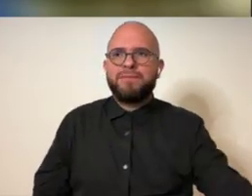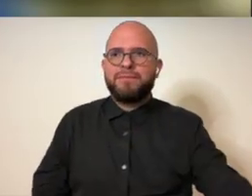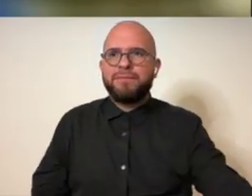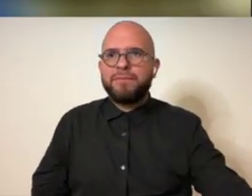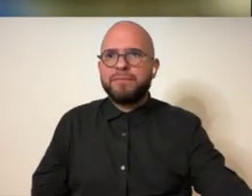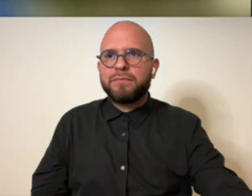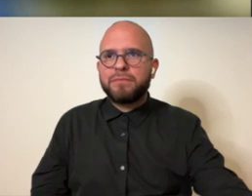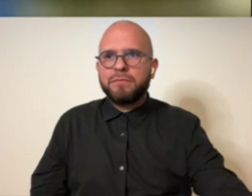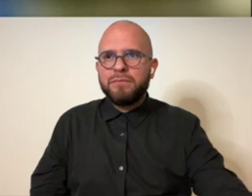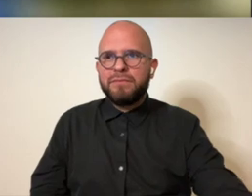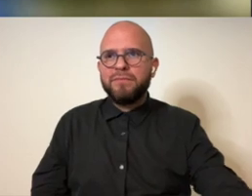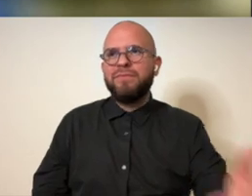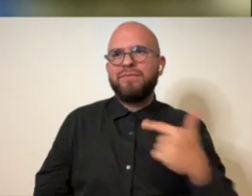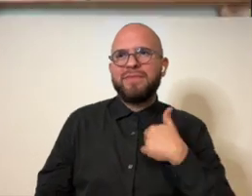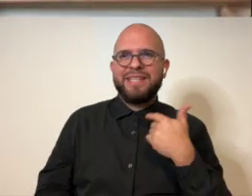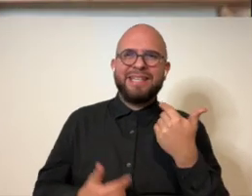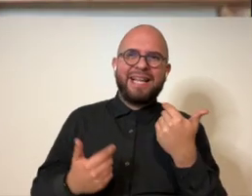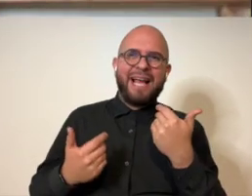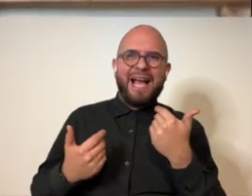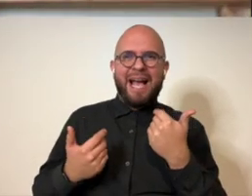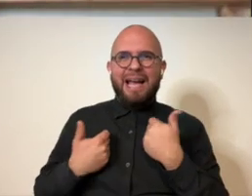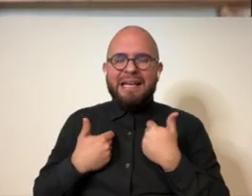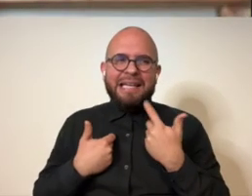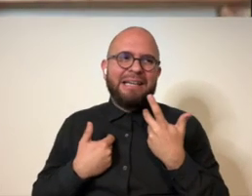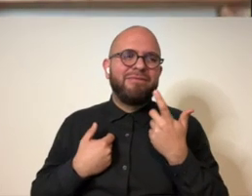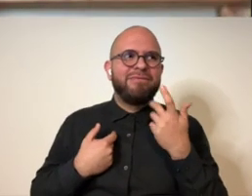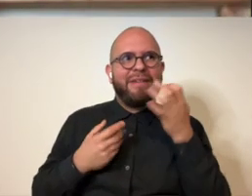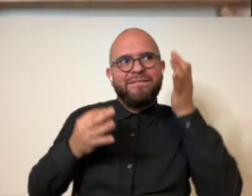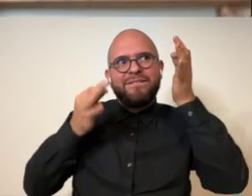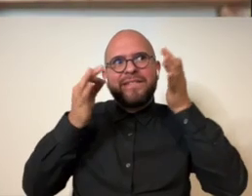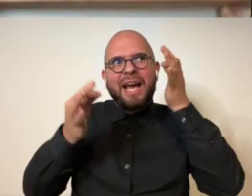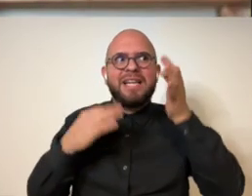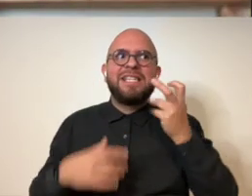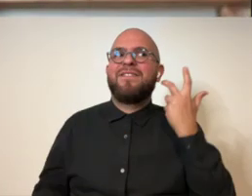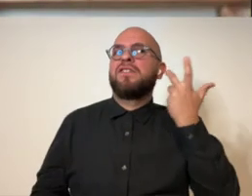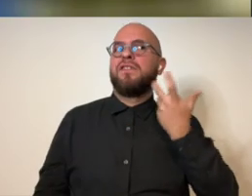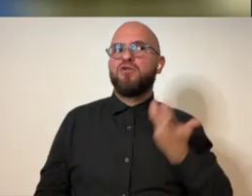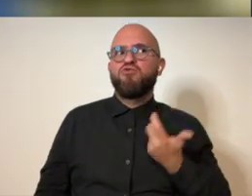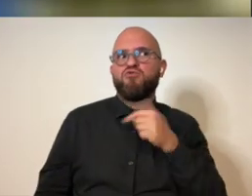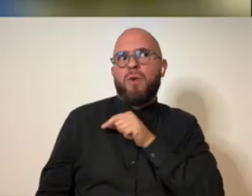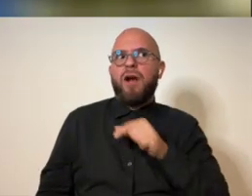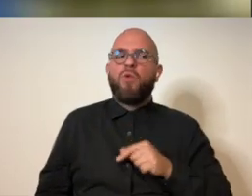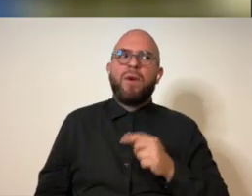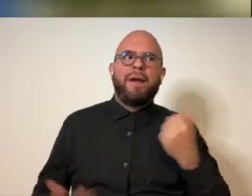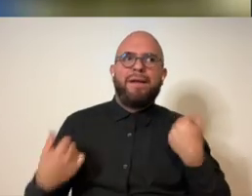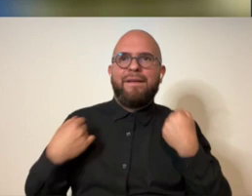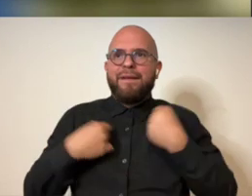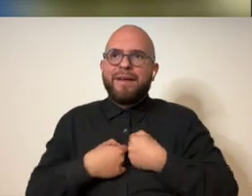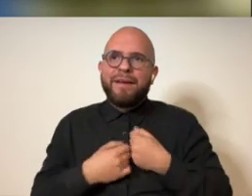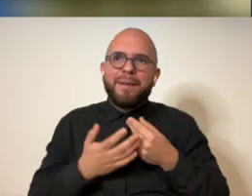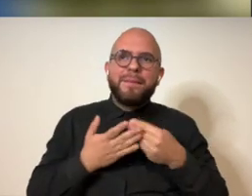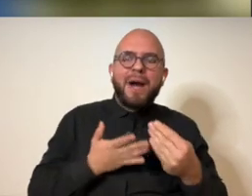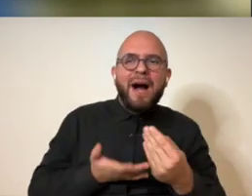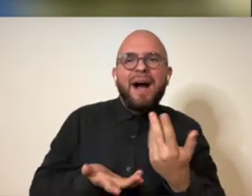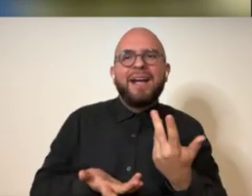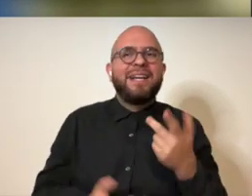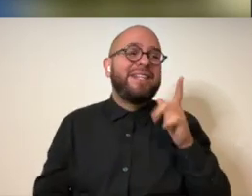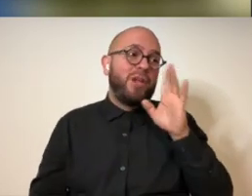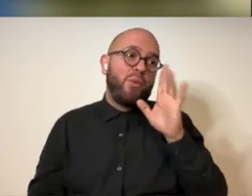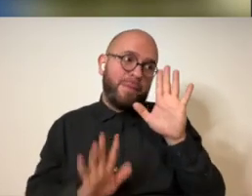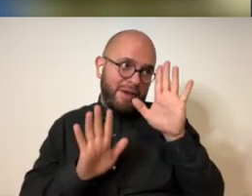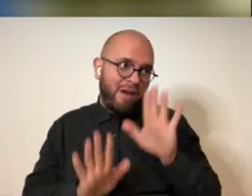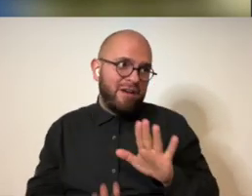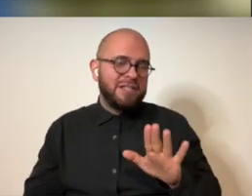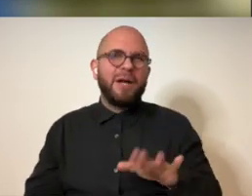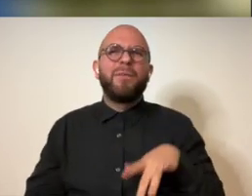too, so I would Neat. like, I have fantasies of like maybe a drag queen buying one of these